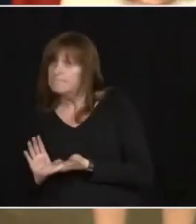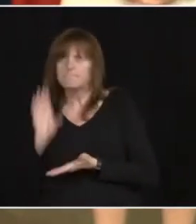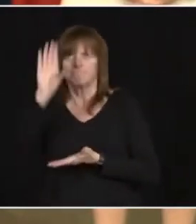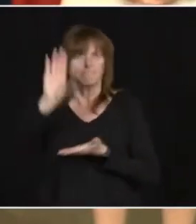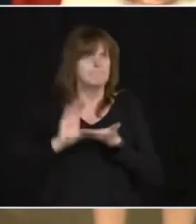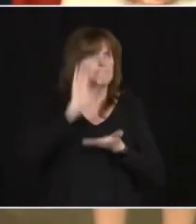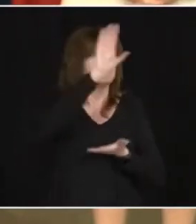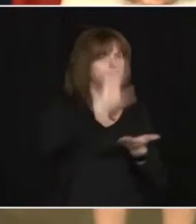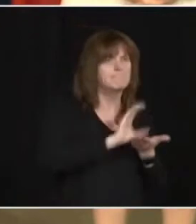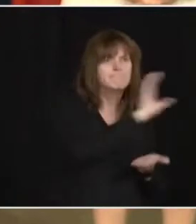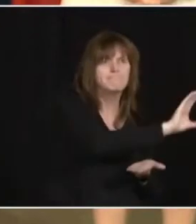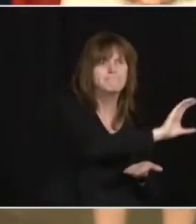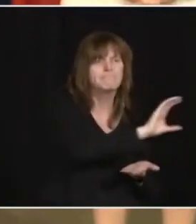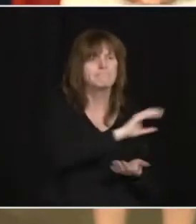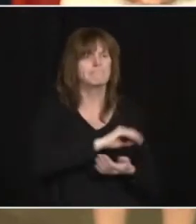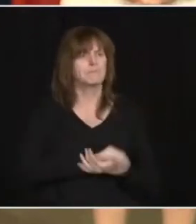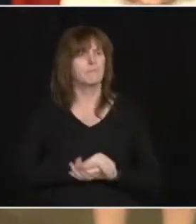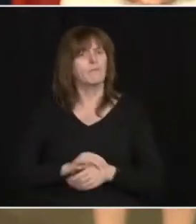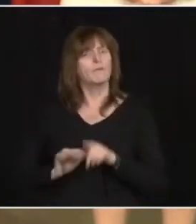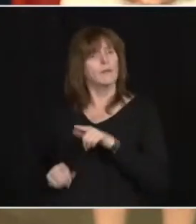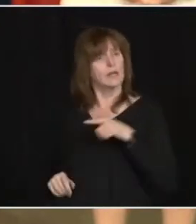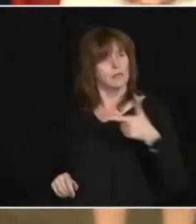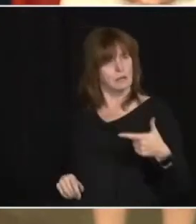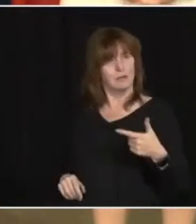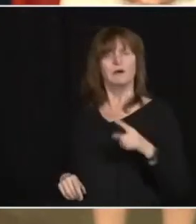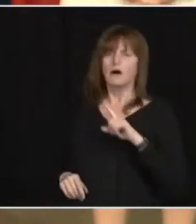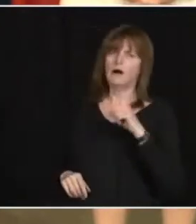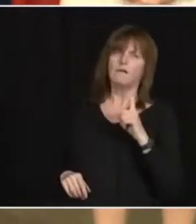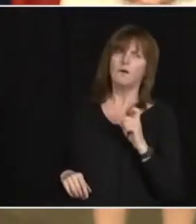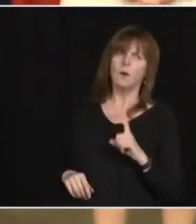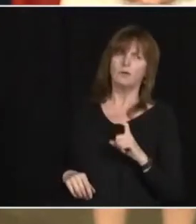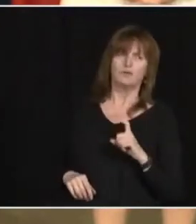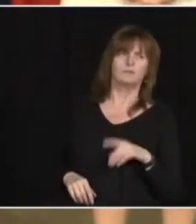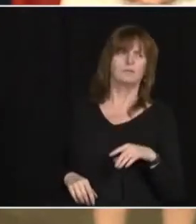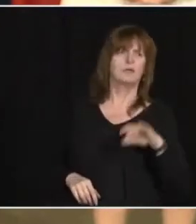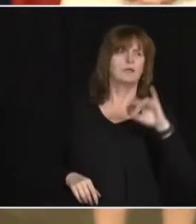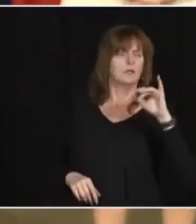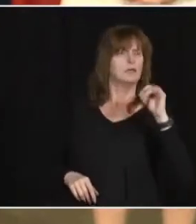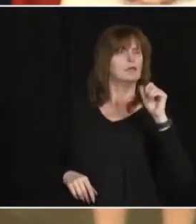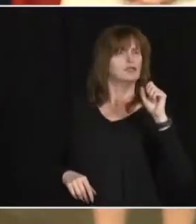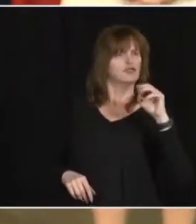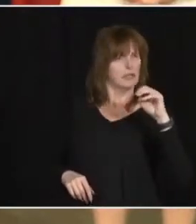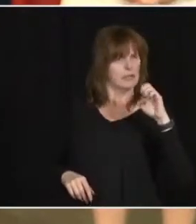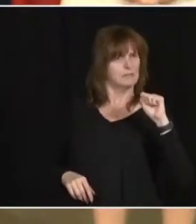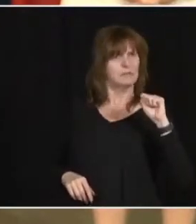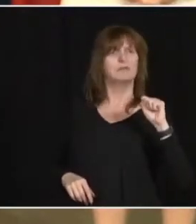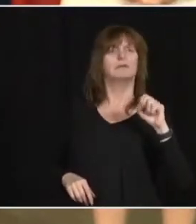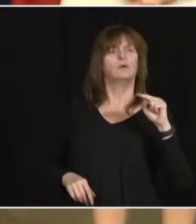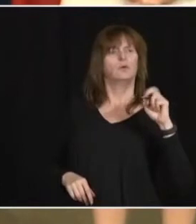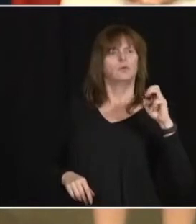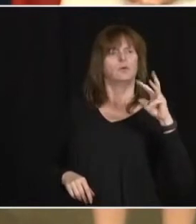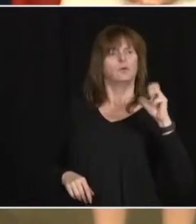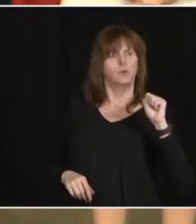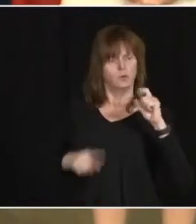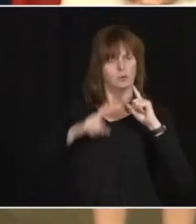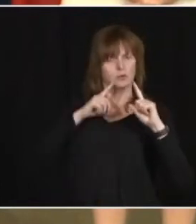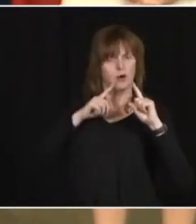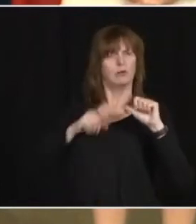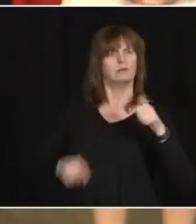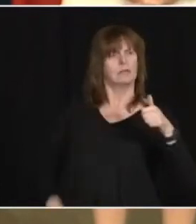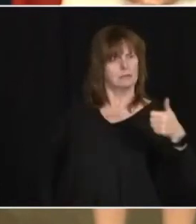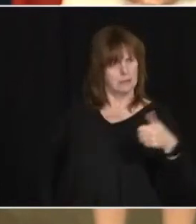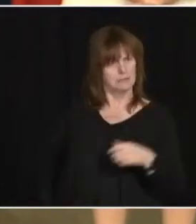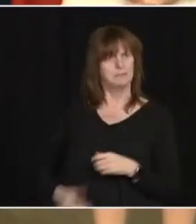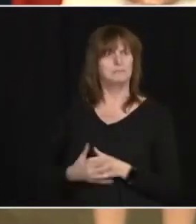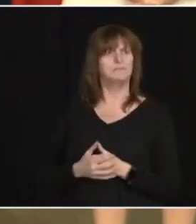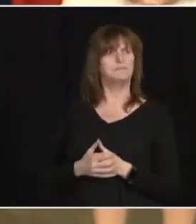question. Next question comes from James Moore from Newstalk 1010. Please go ahead. Hi, good afternoon,